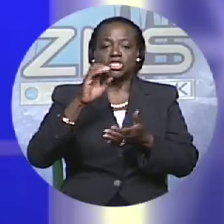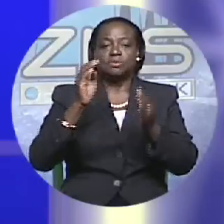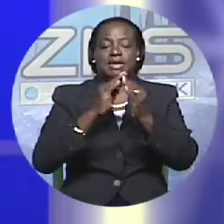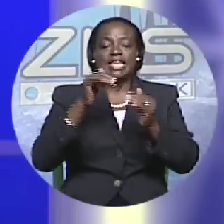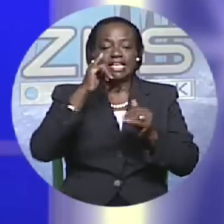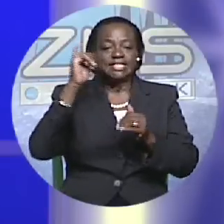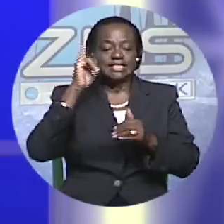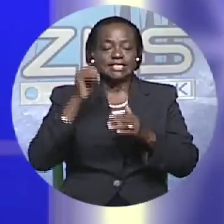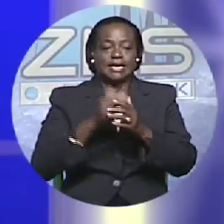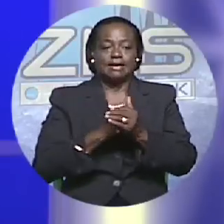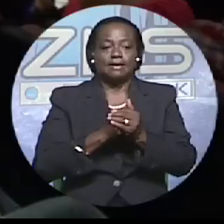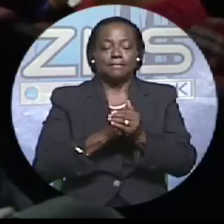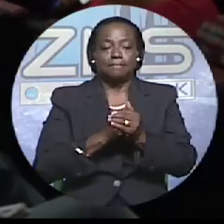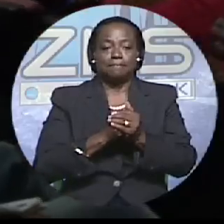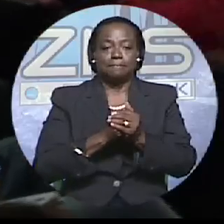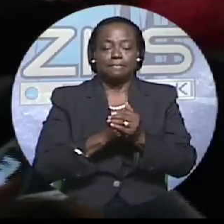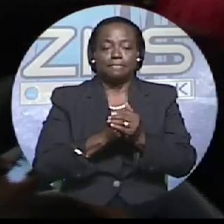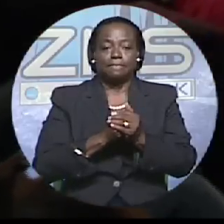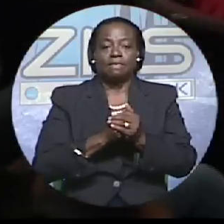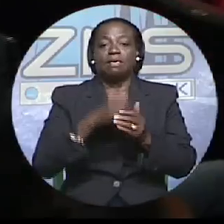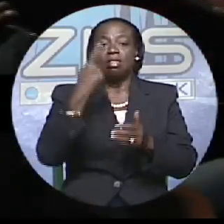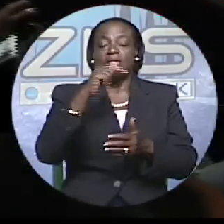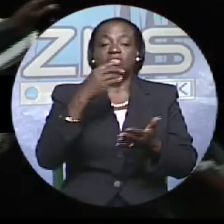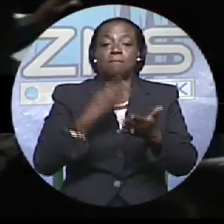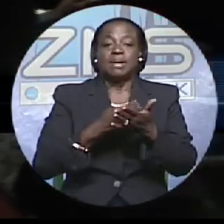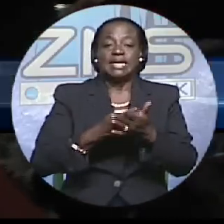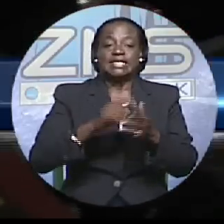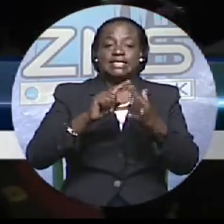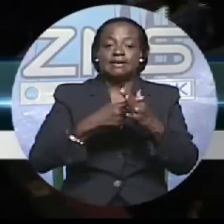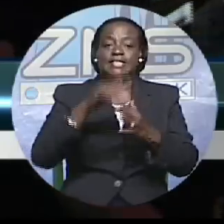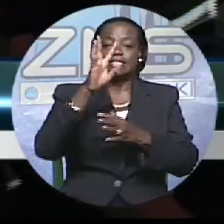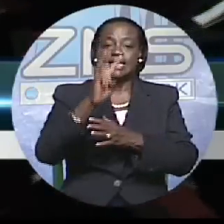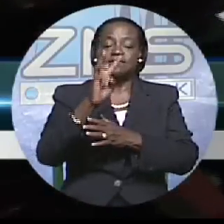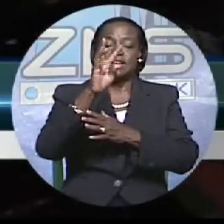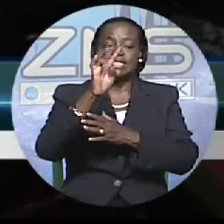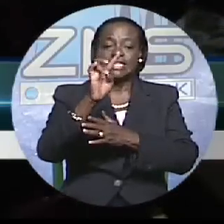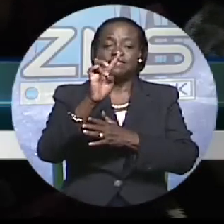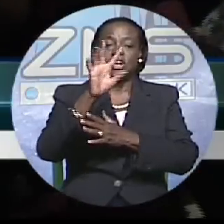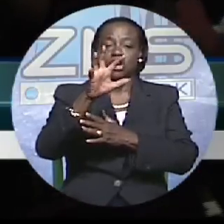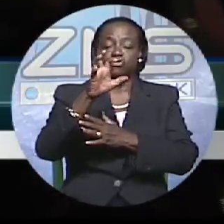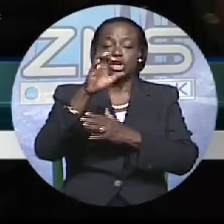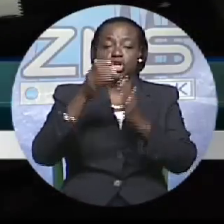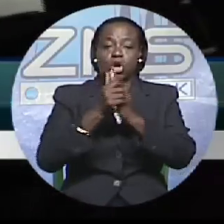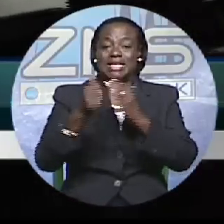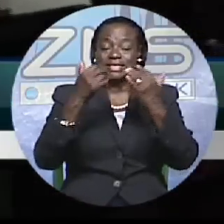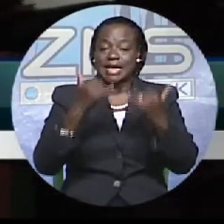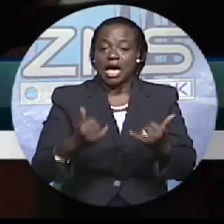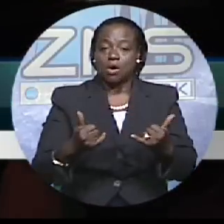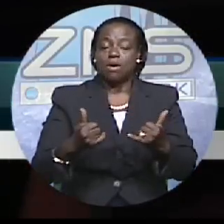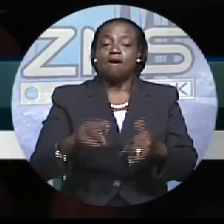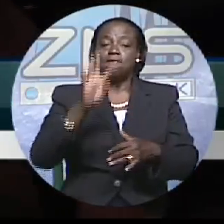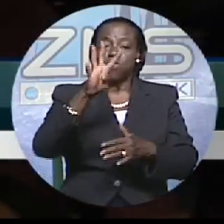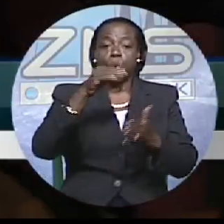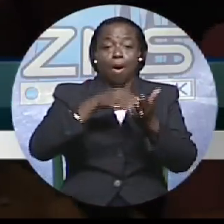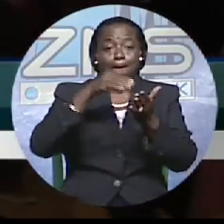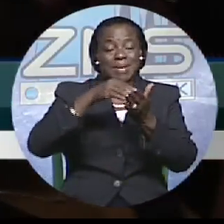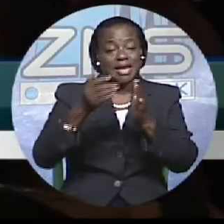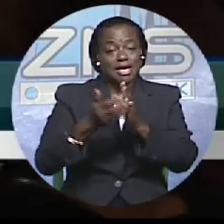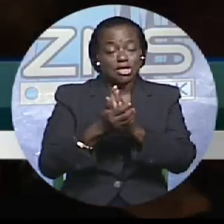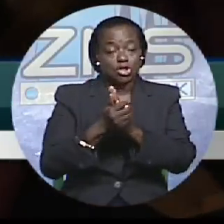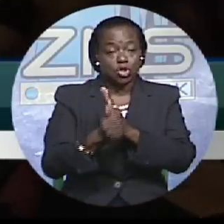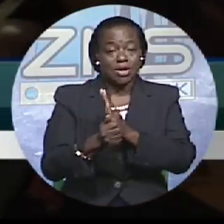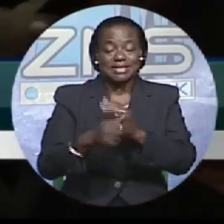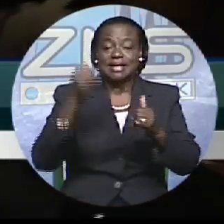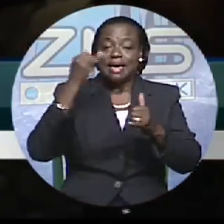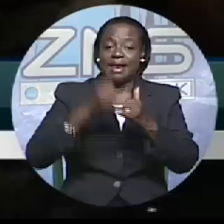Bahamas. A bursary that started at $700,000 now stands at close to $4 million. Last